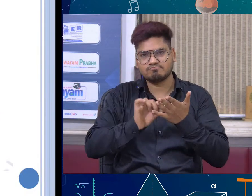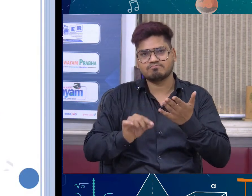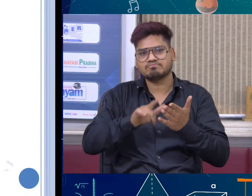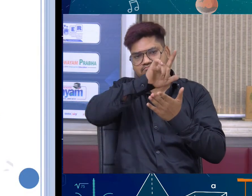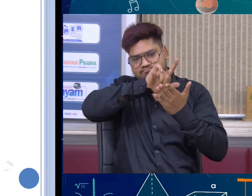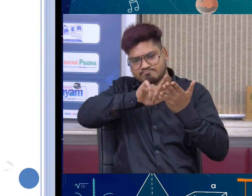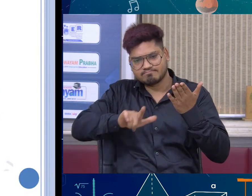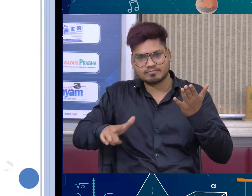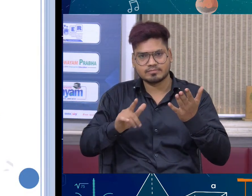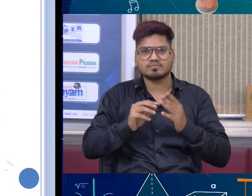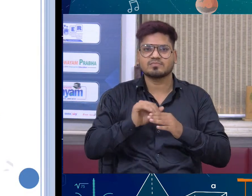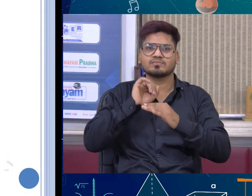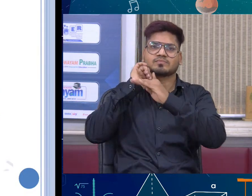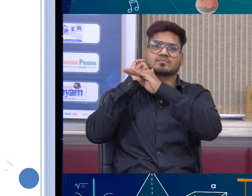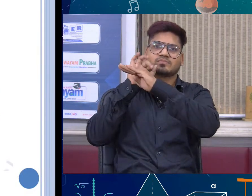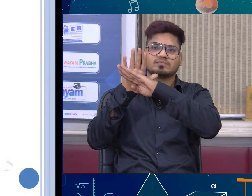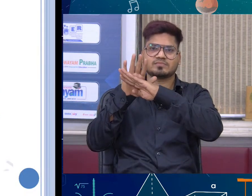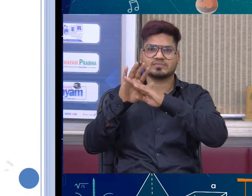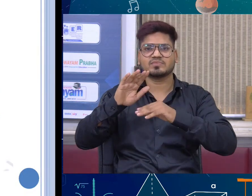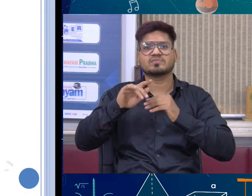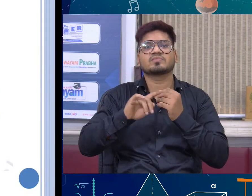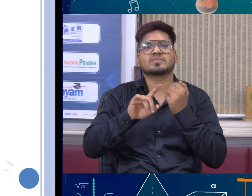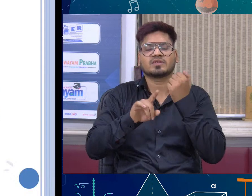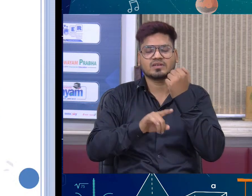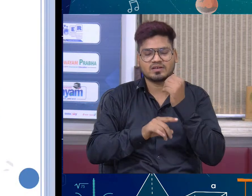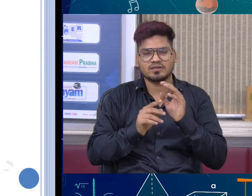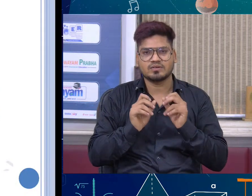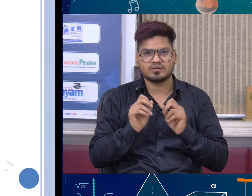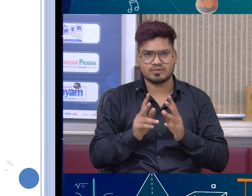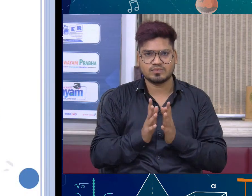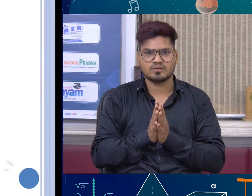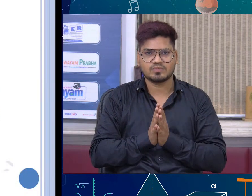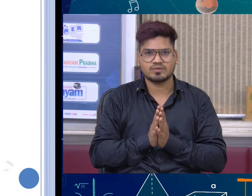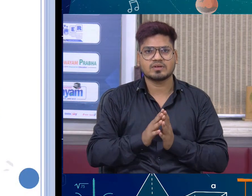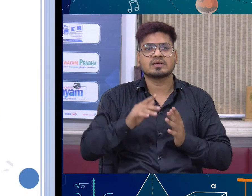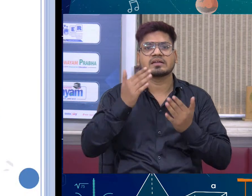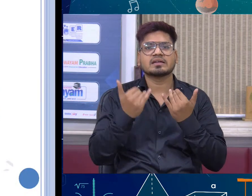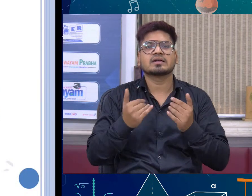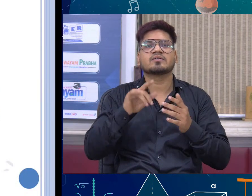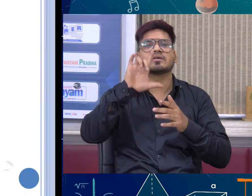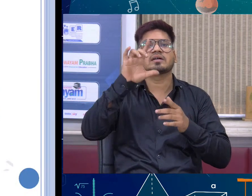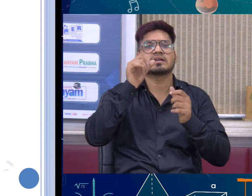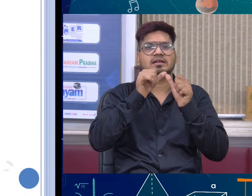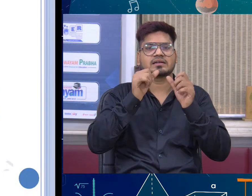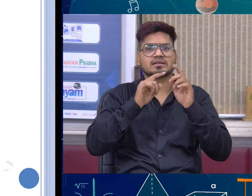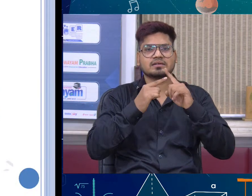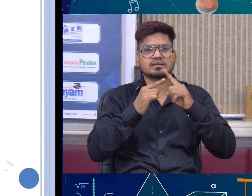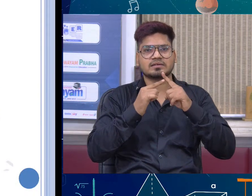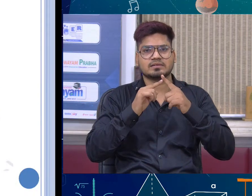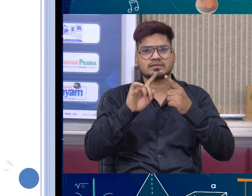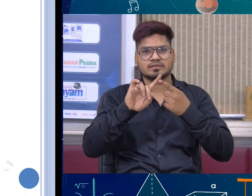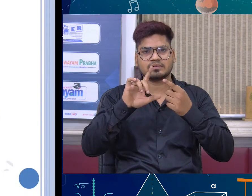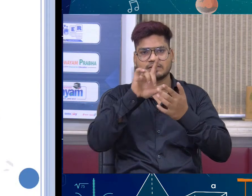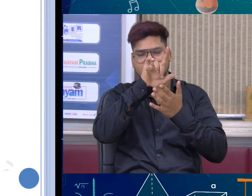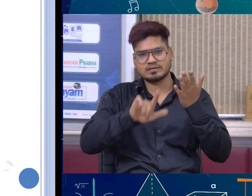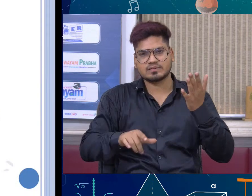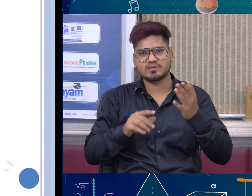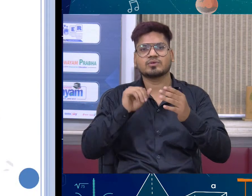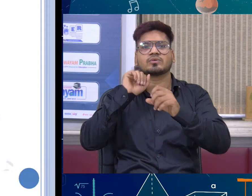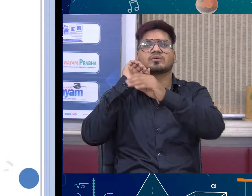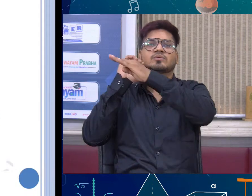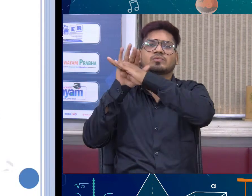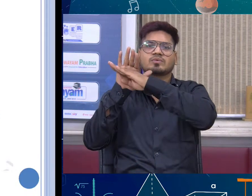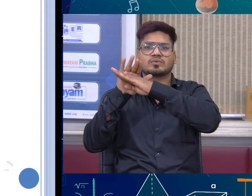God and I will ask the help. So I will write a letter to God. So what the farmer did, he wrote a letter